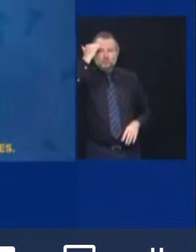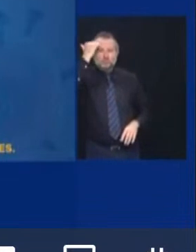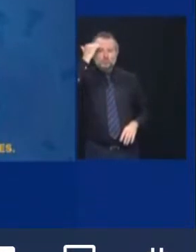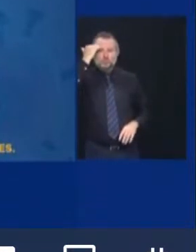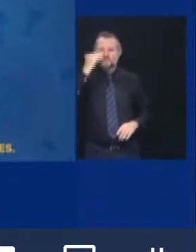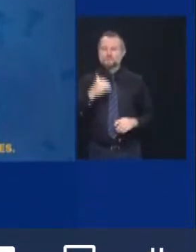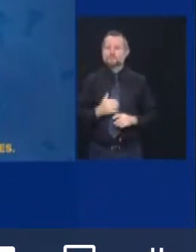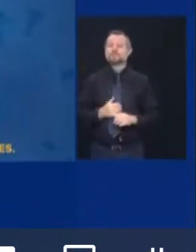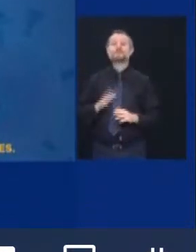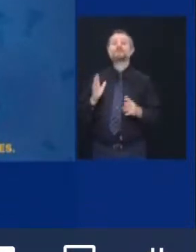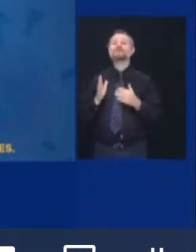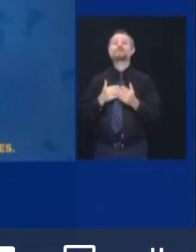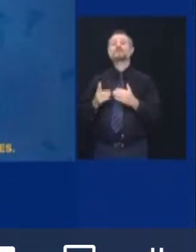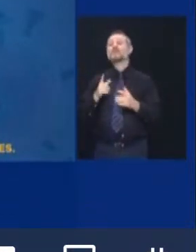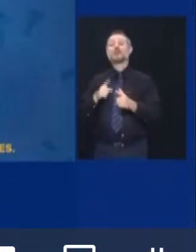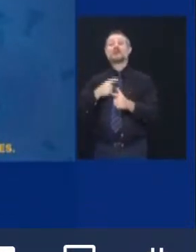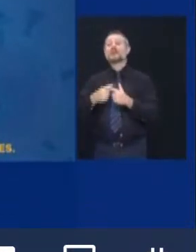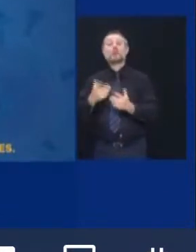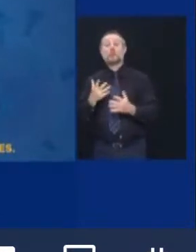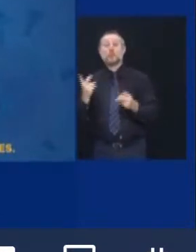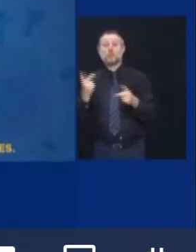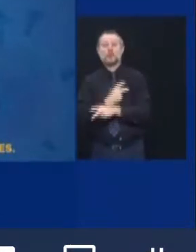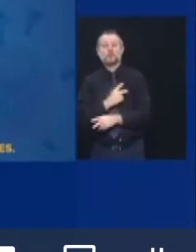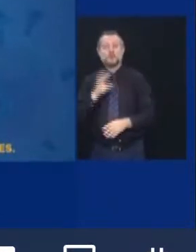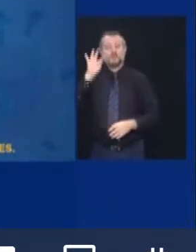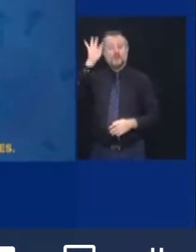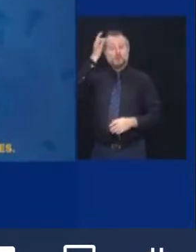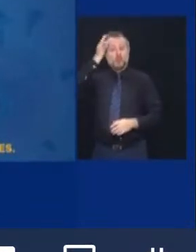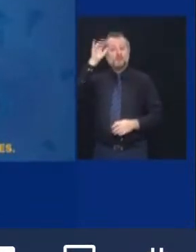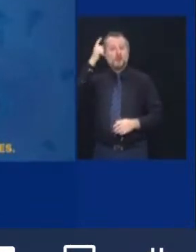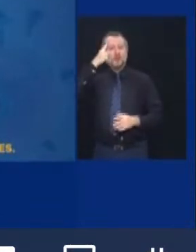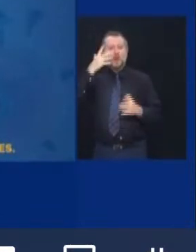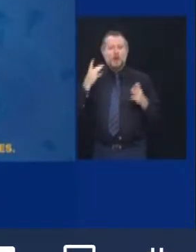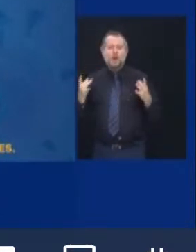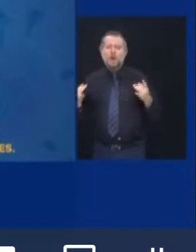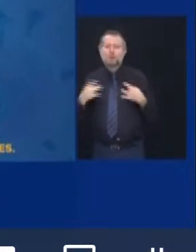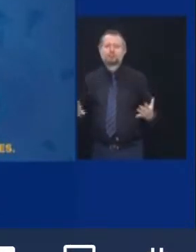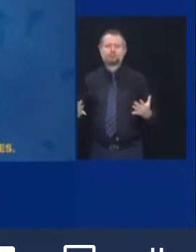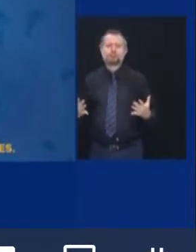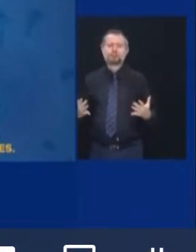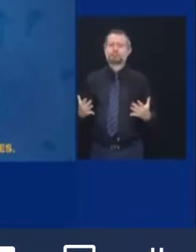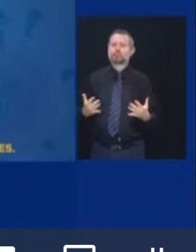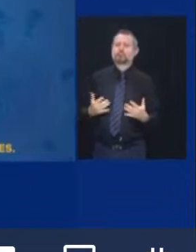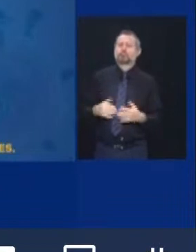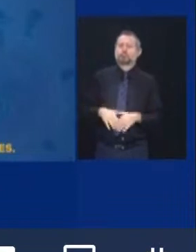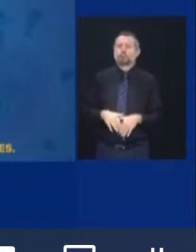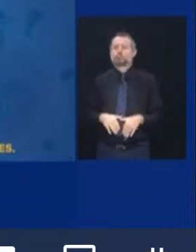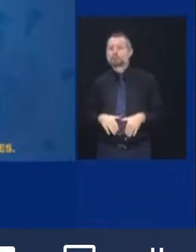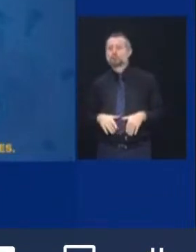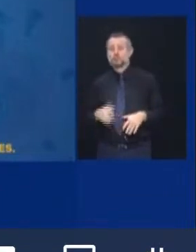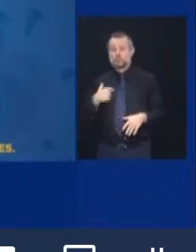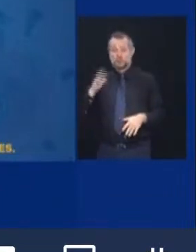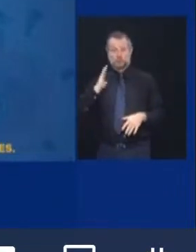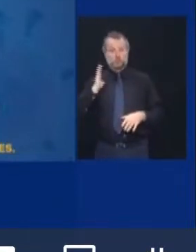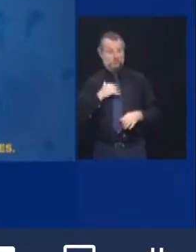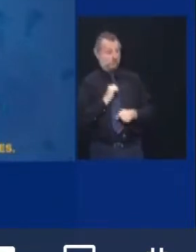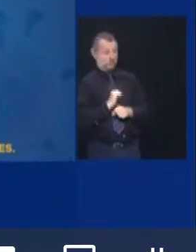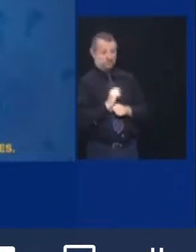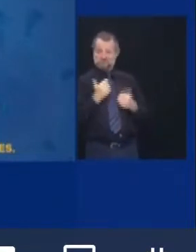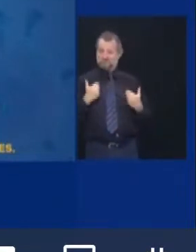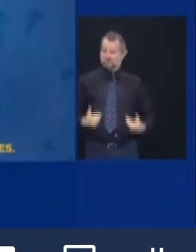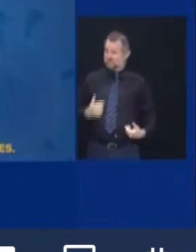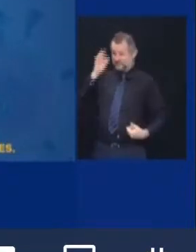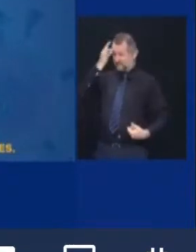abdicated responsibility. This is a federal crisis. I was in the federal government. When you say it's a